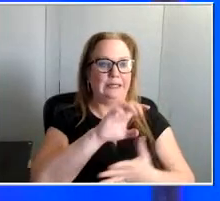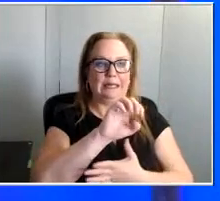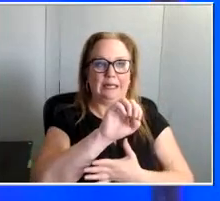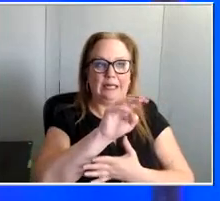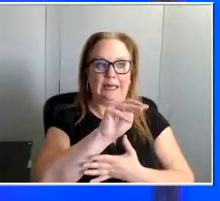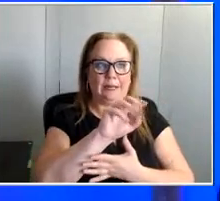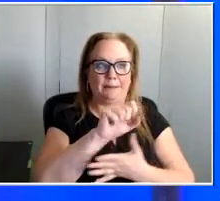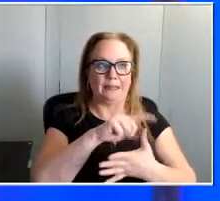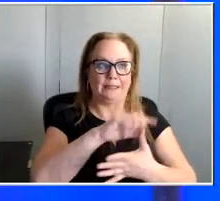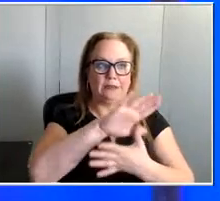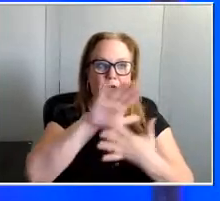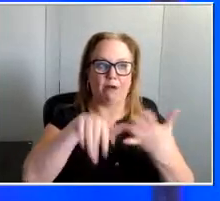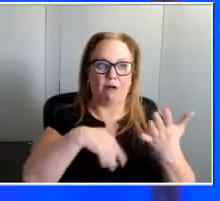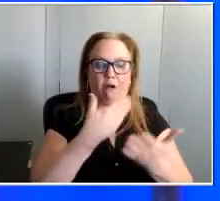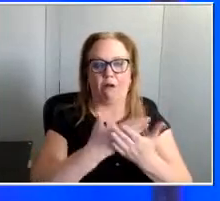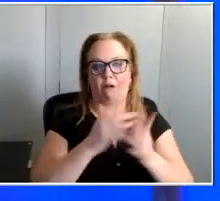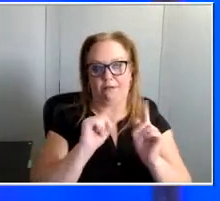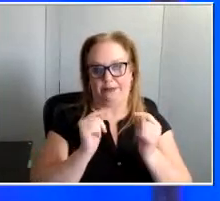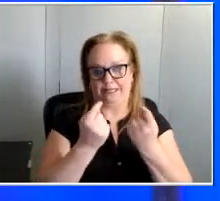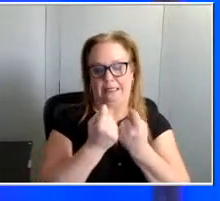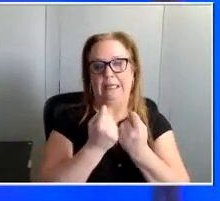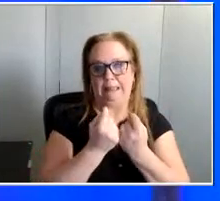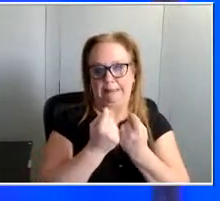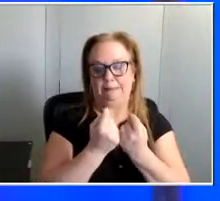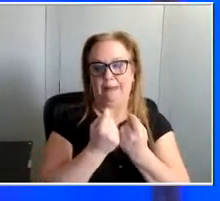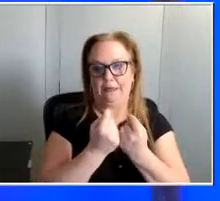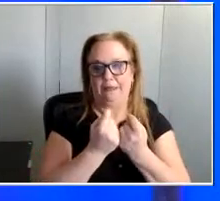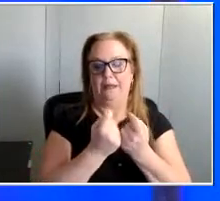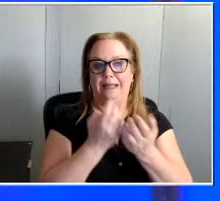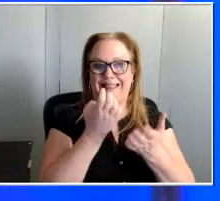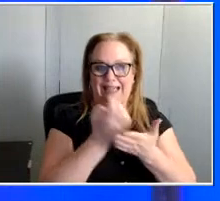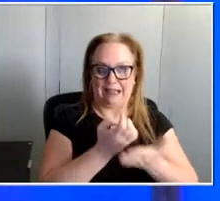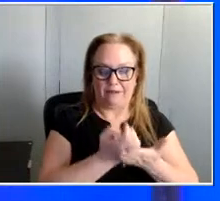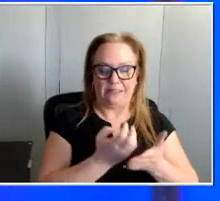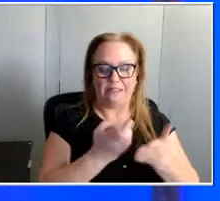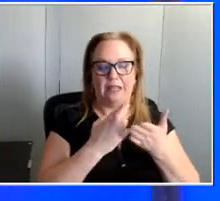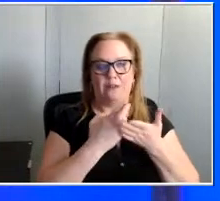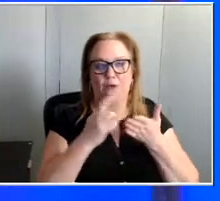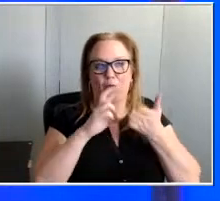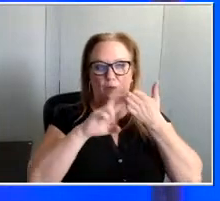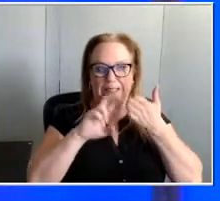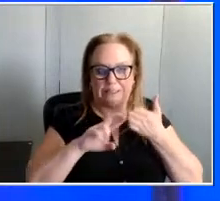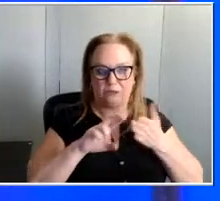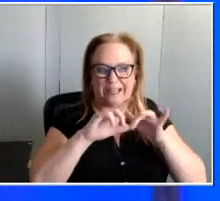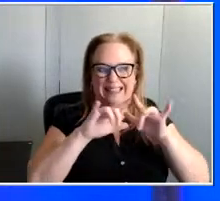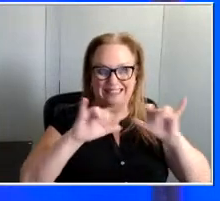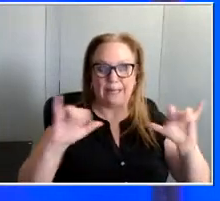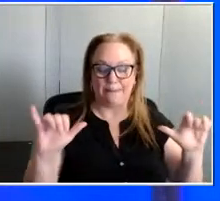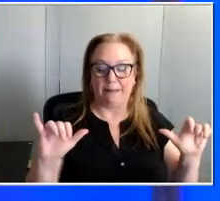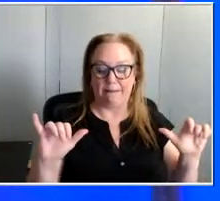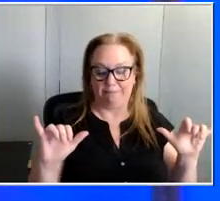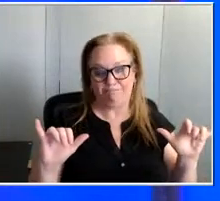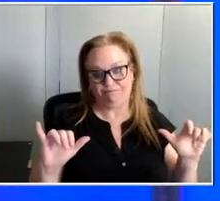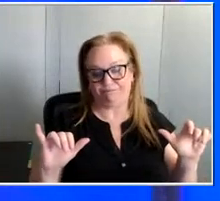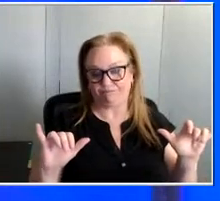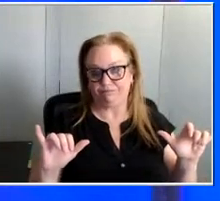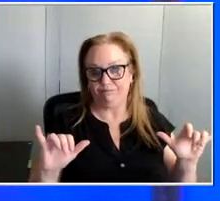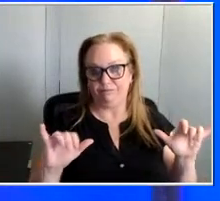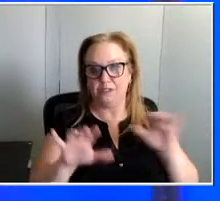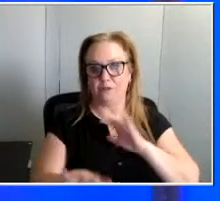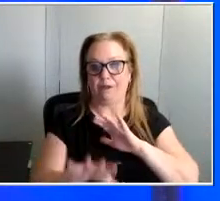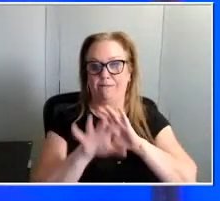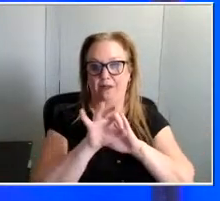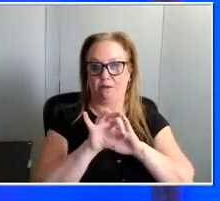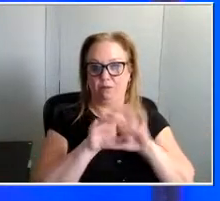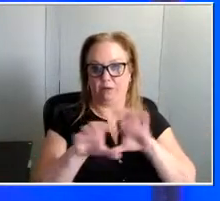team around the evidence and the research at the same time. So what we've really found is that when we can do that and